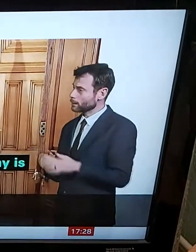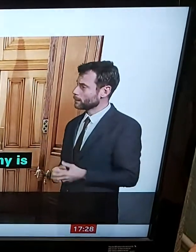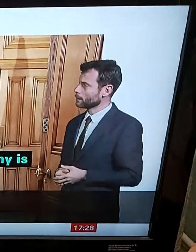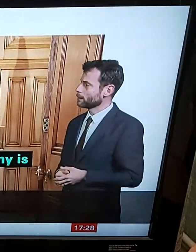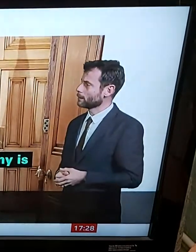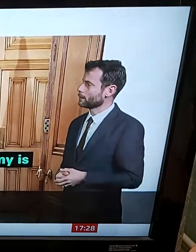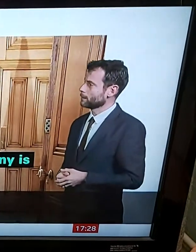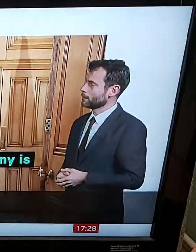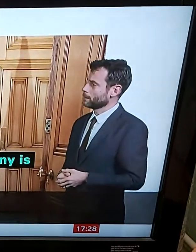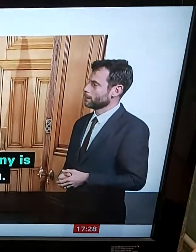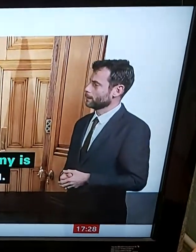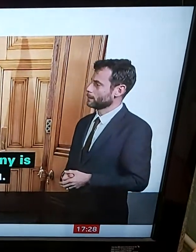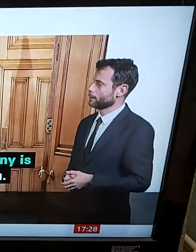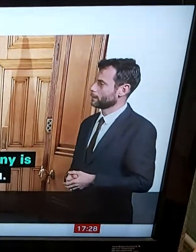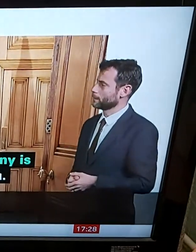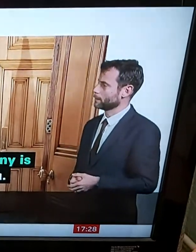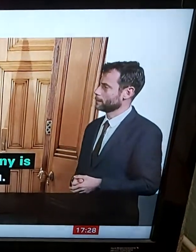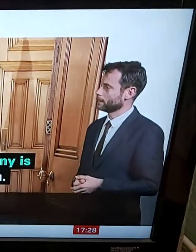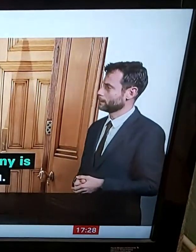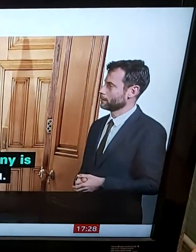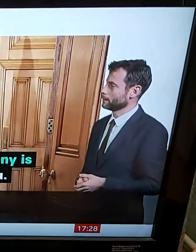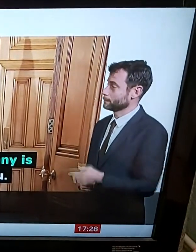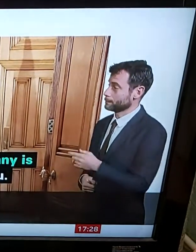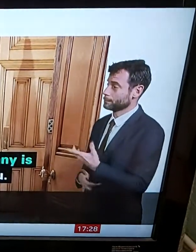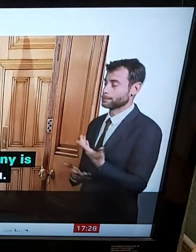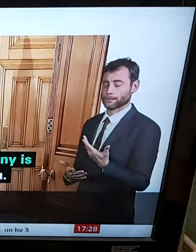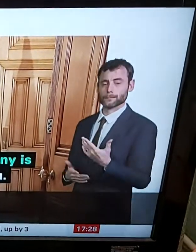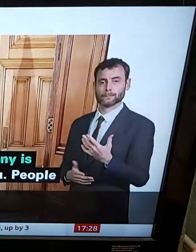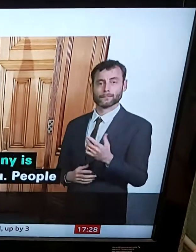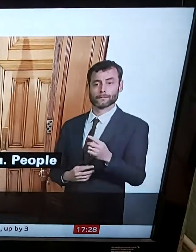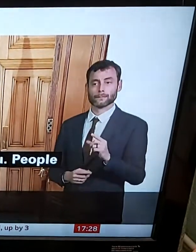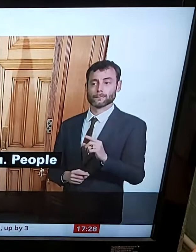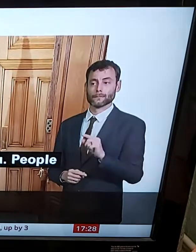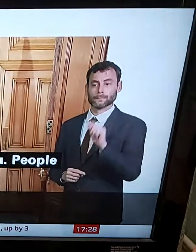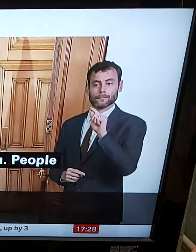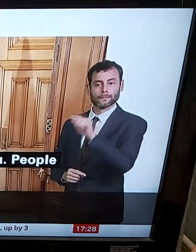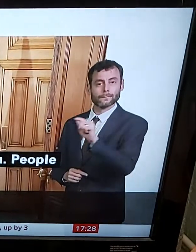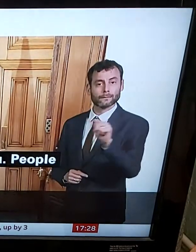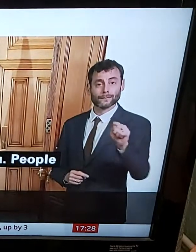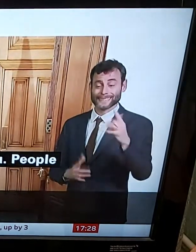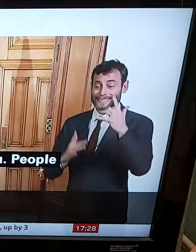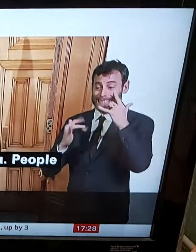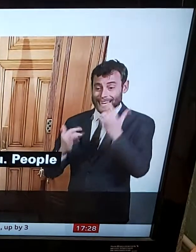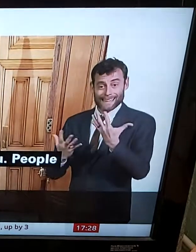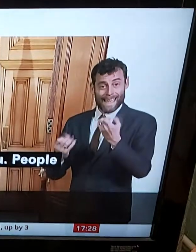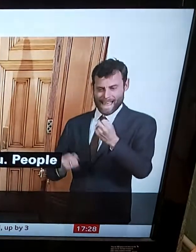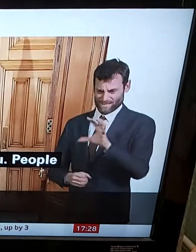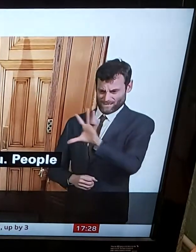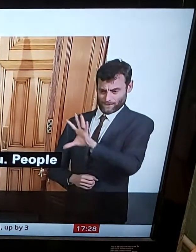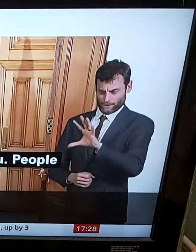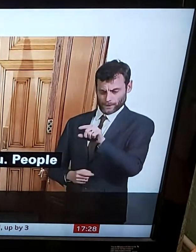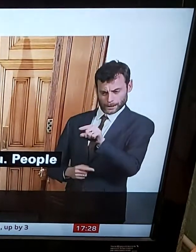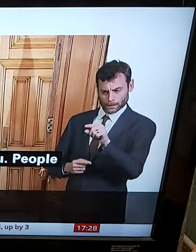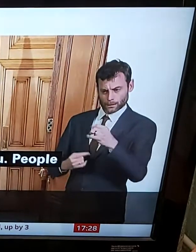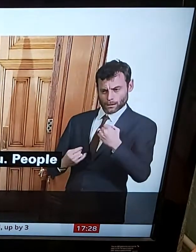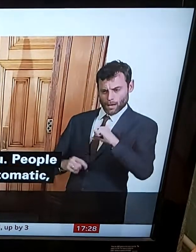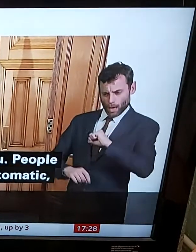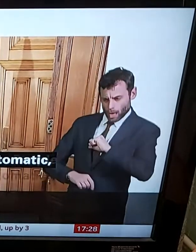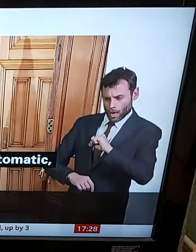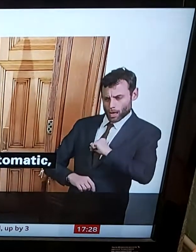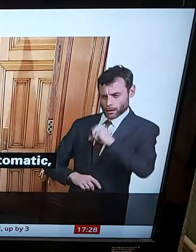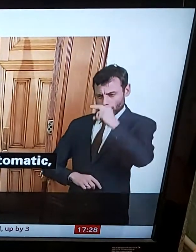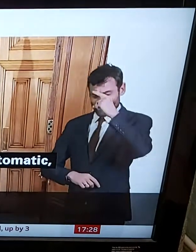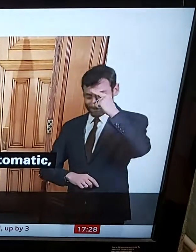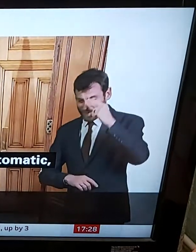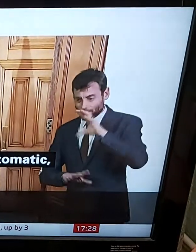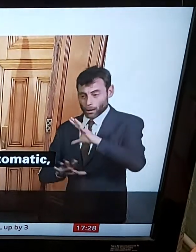Well, thank you, Hugo. People are tested if they are symptomatic, and those members